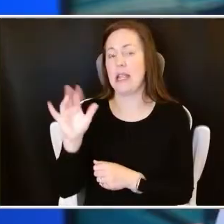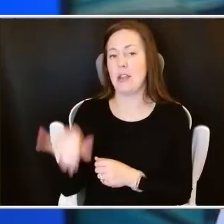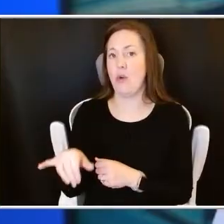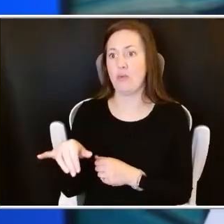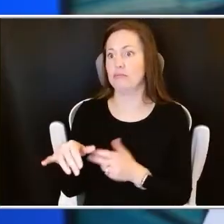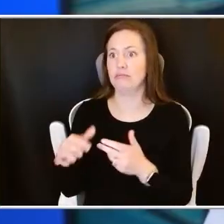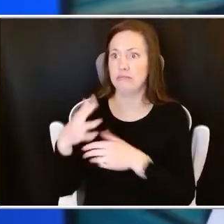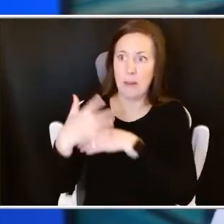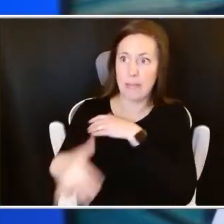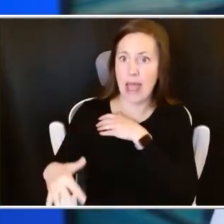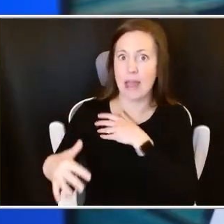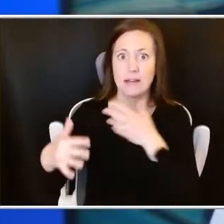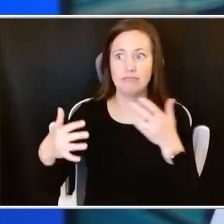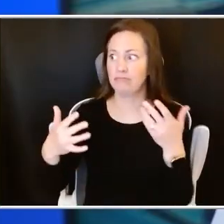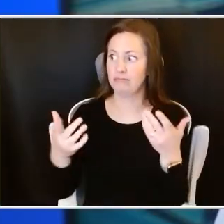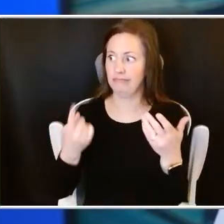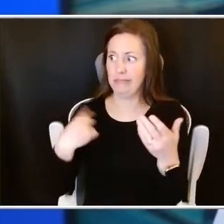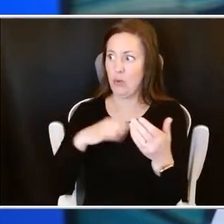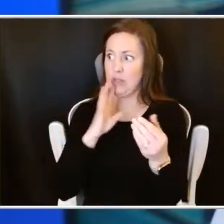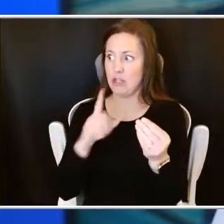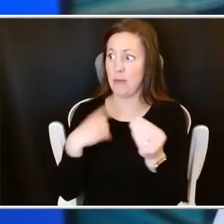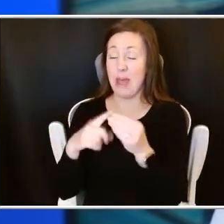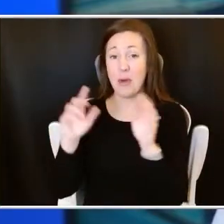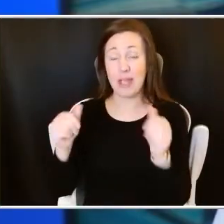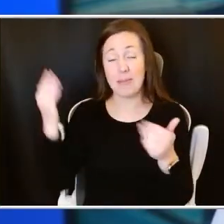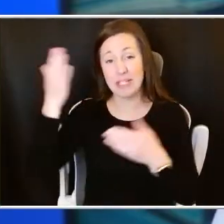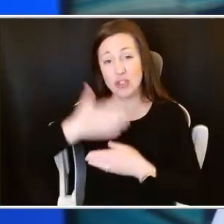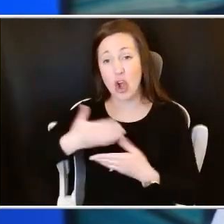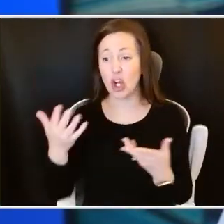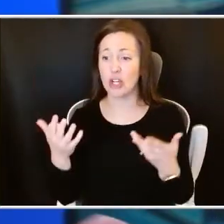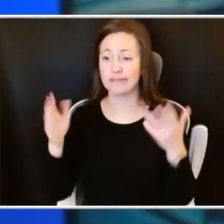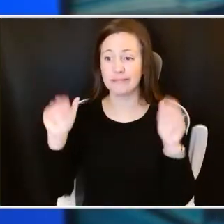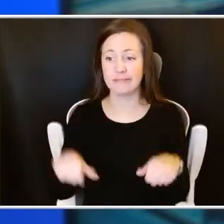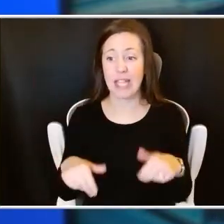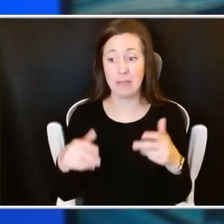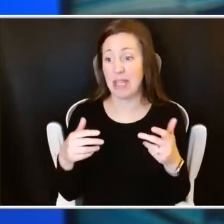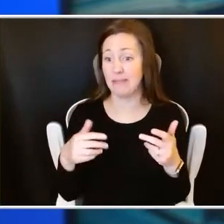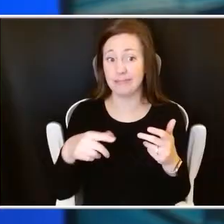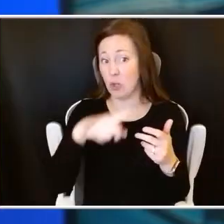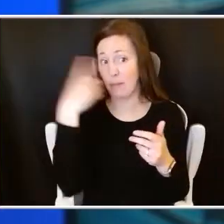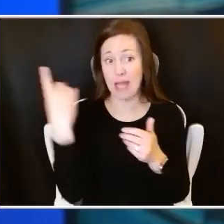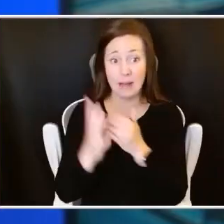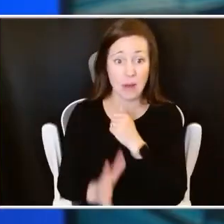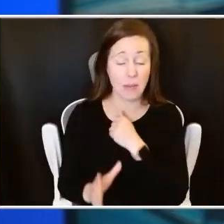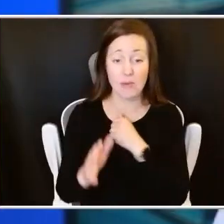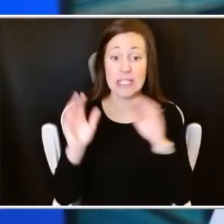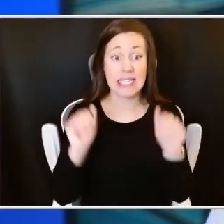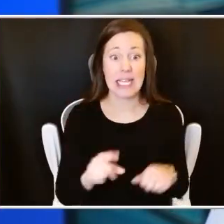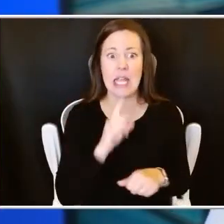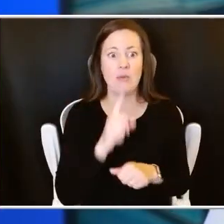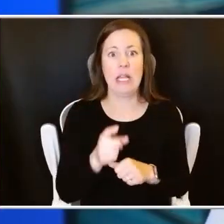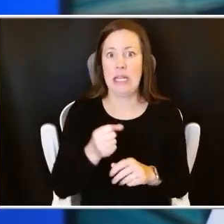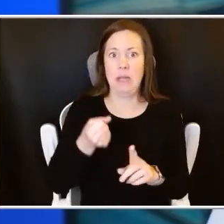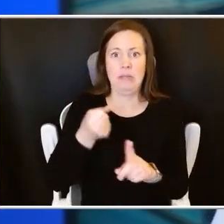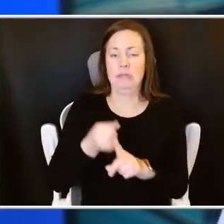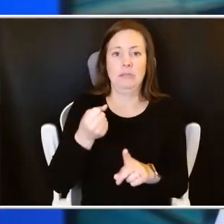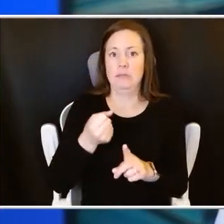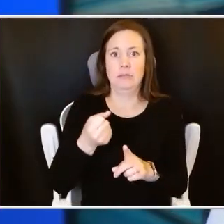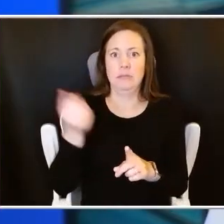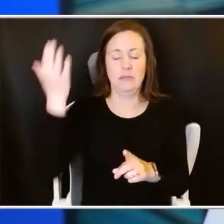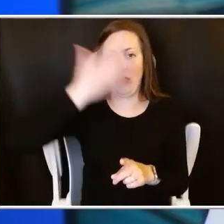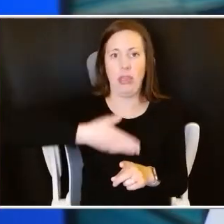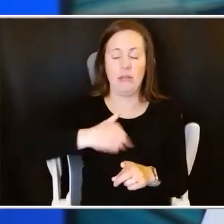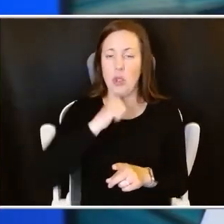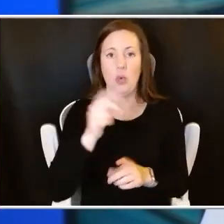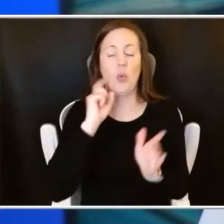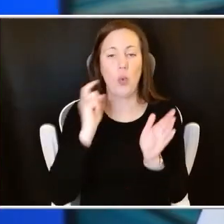that we typically talk about. It can be dark, you can have black bowel movements, or it can just be very subtle and hidden where you don't notice it. And so when a patient